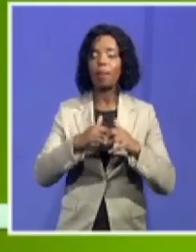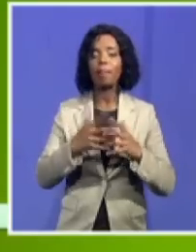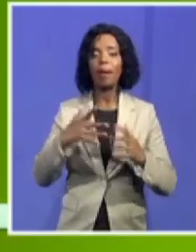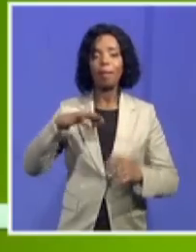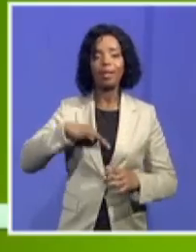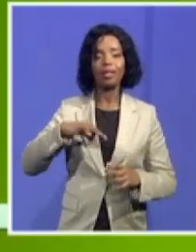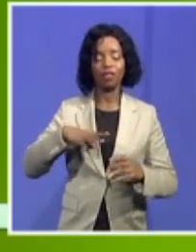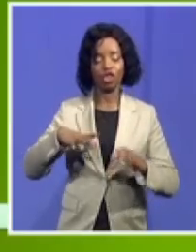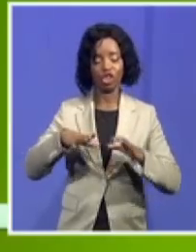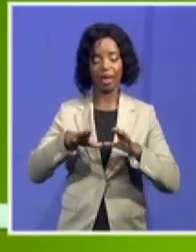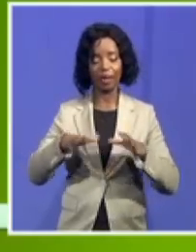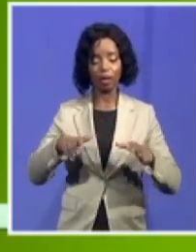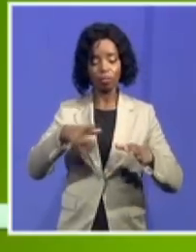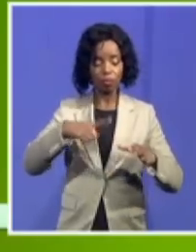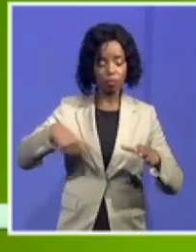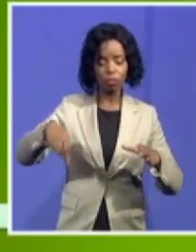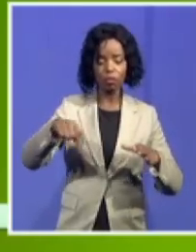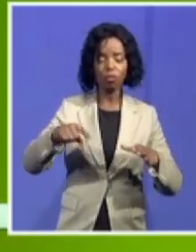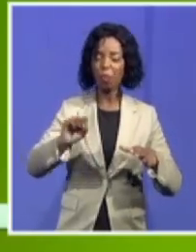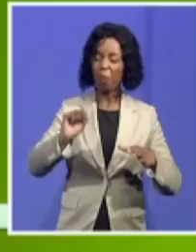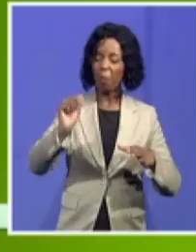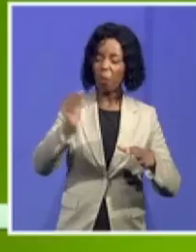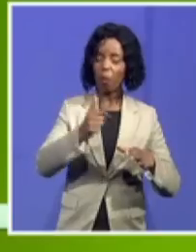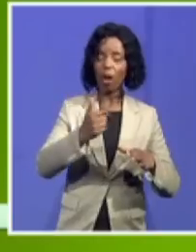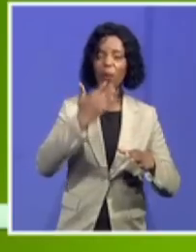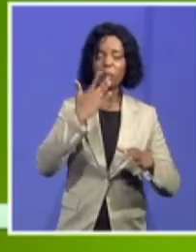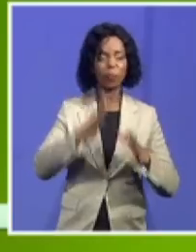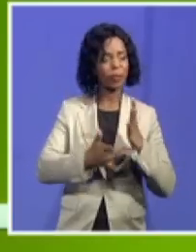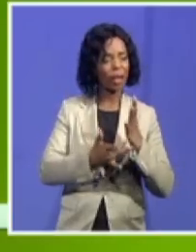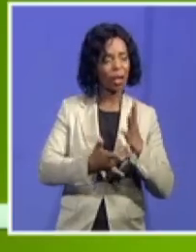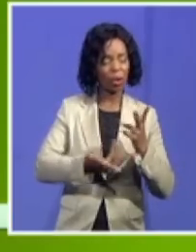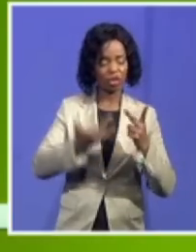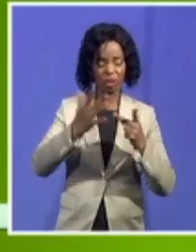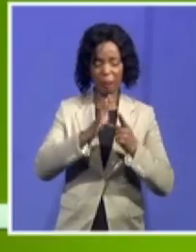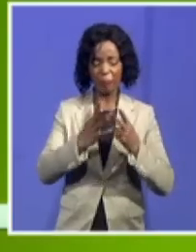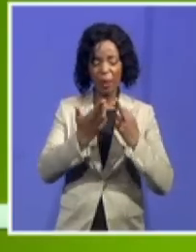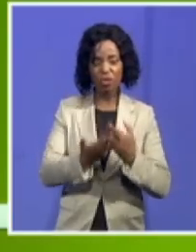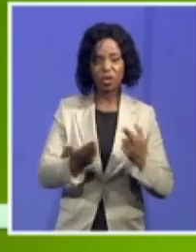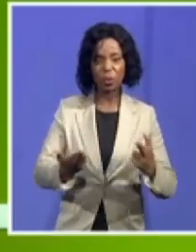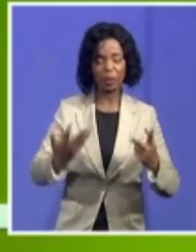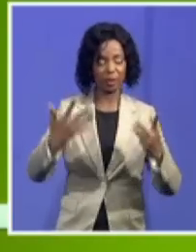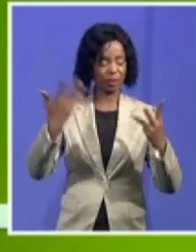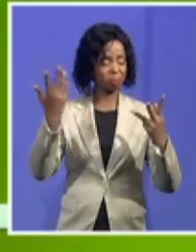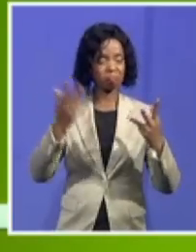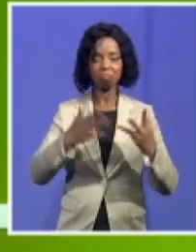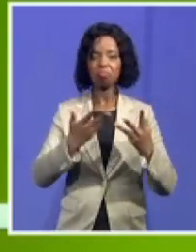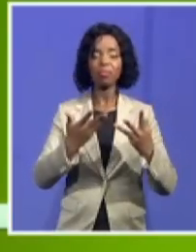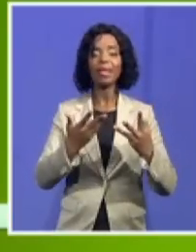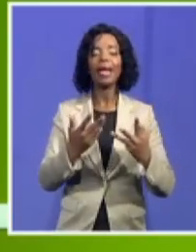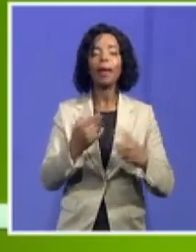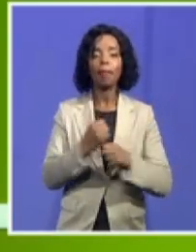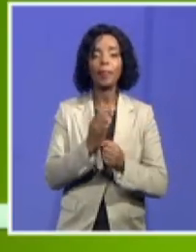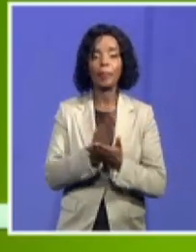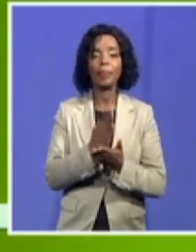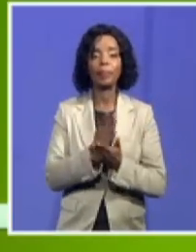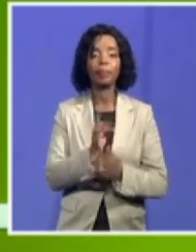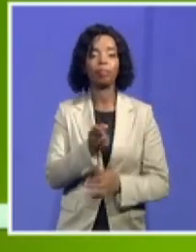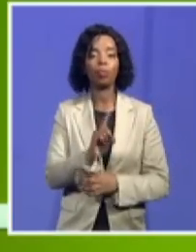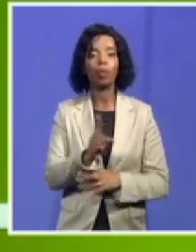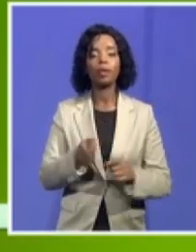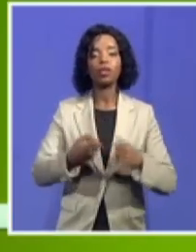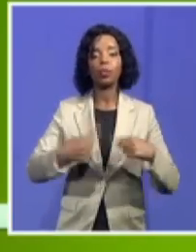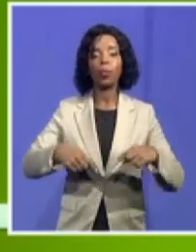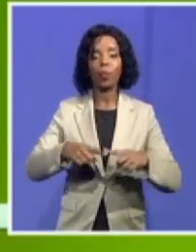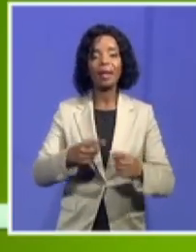harness all our either technologies and resources and make sure that we are able to